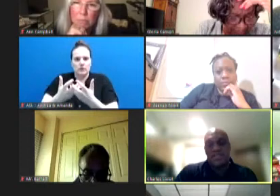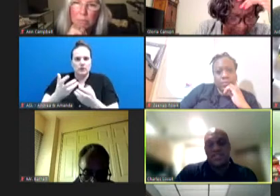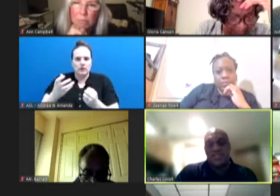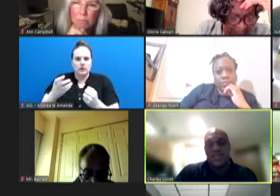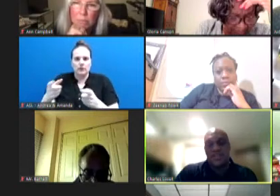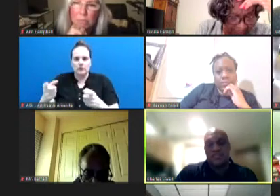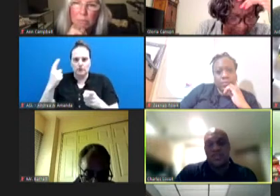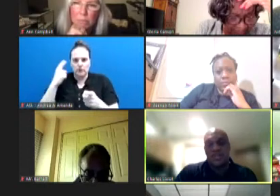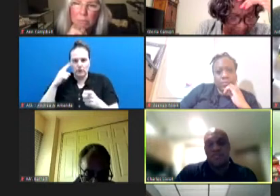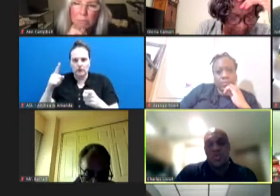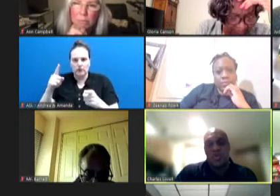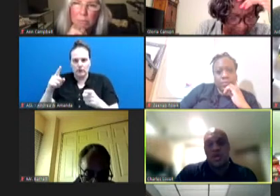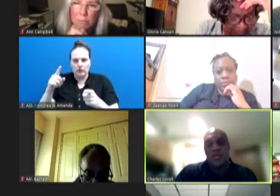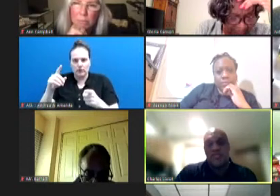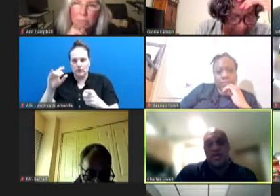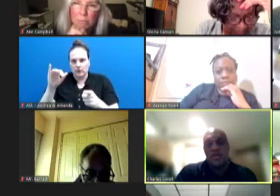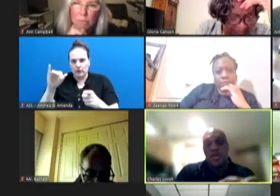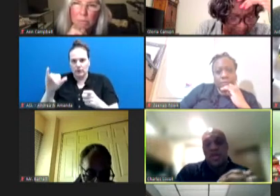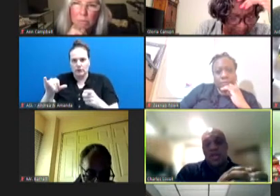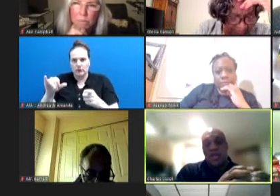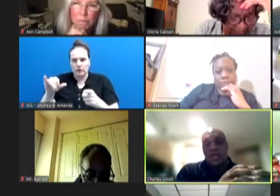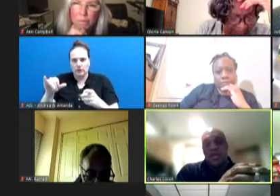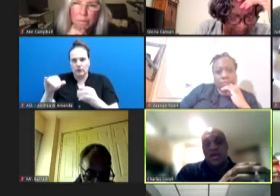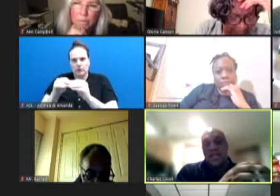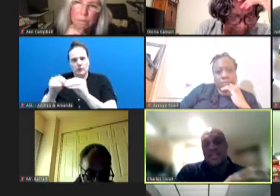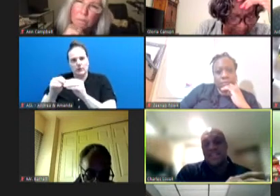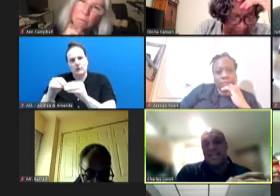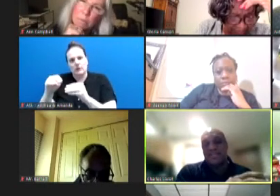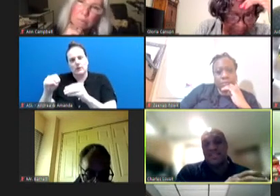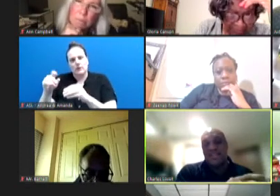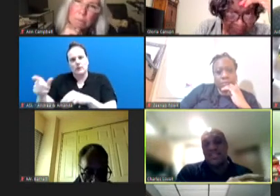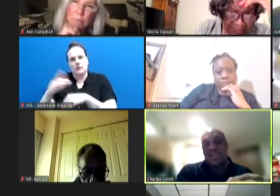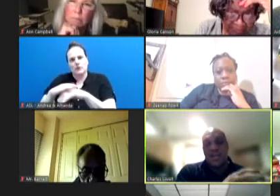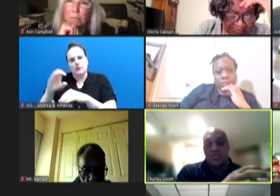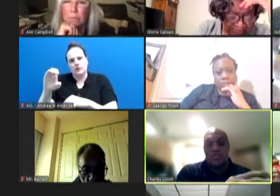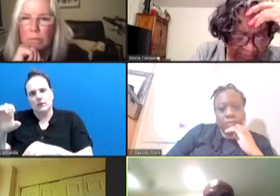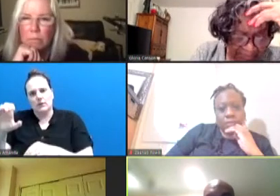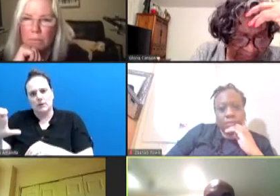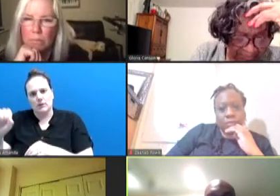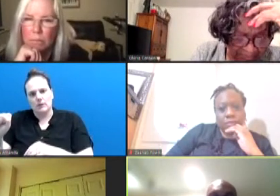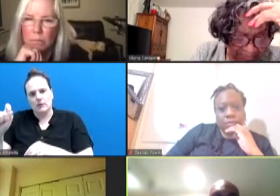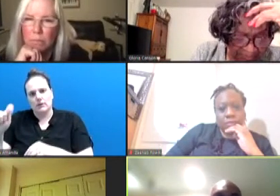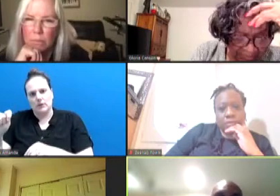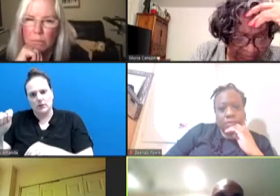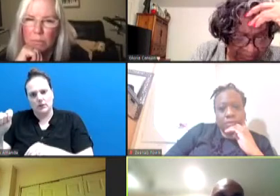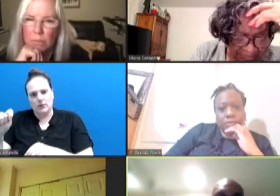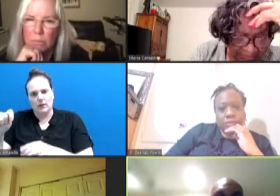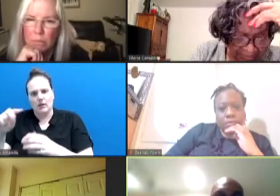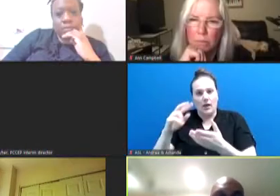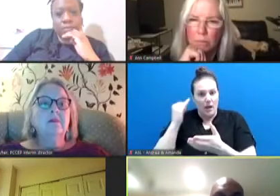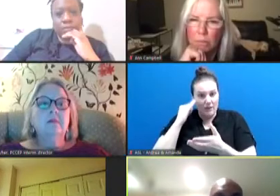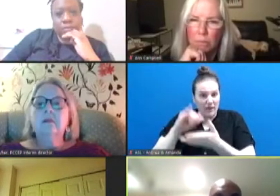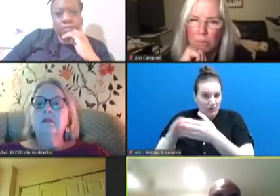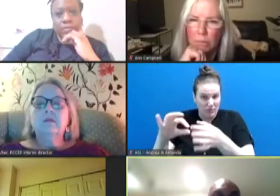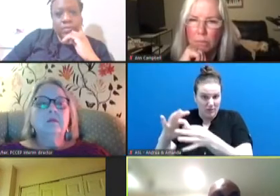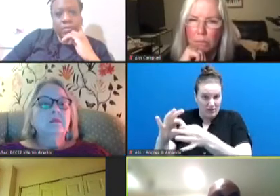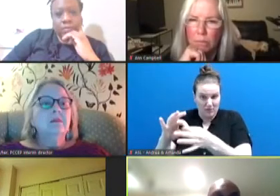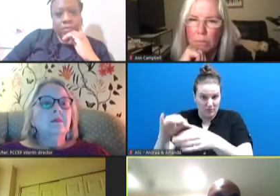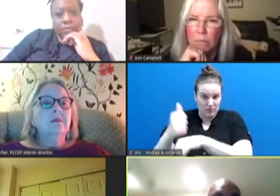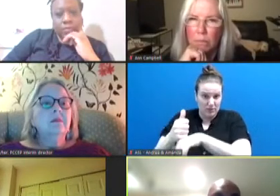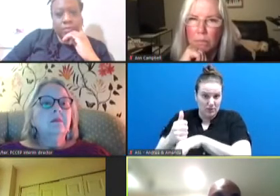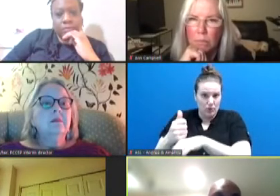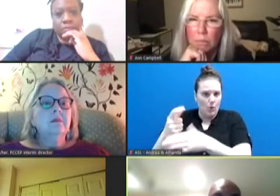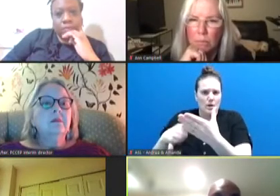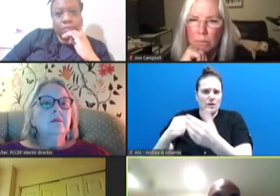my guess is that it's really more on the ECST side where the relationship exists with the what is the